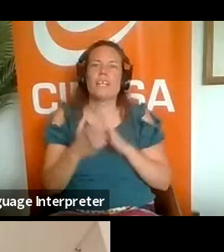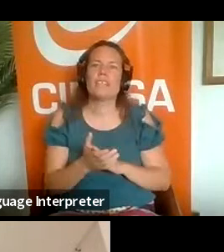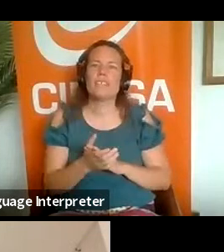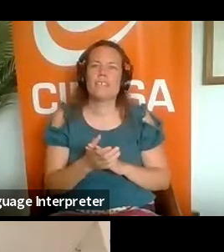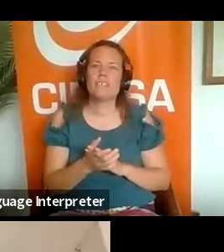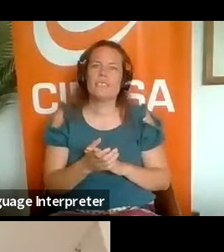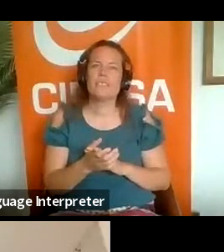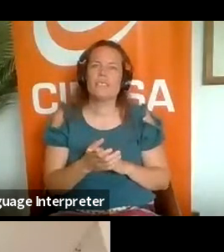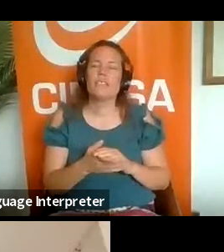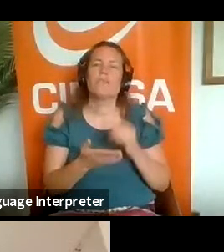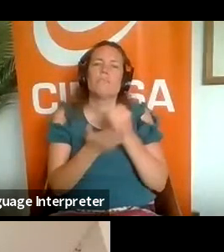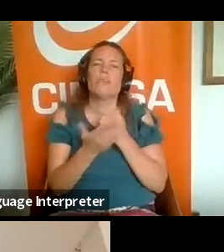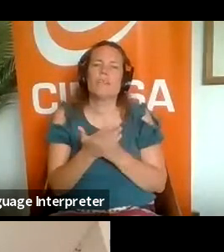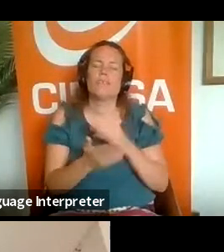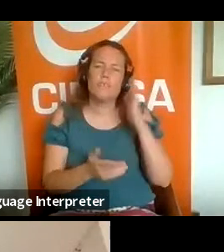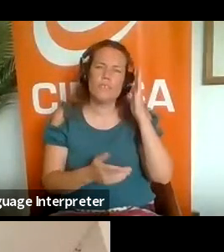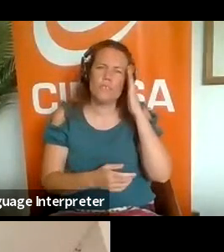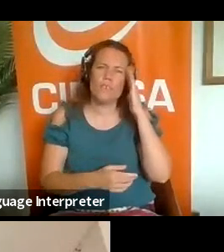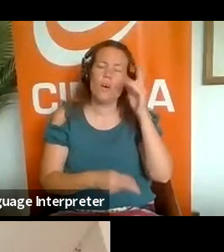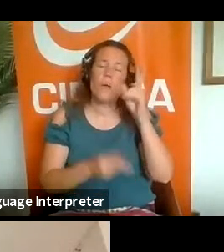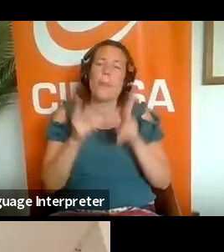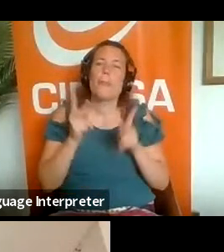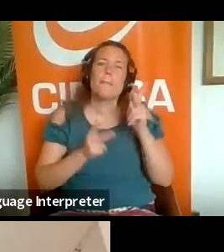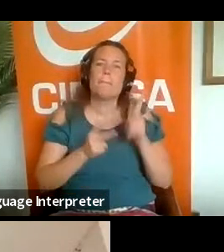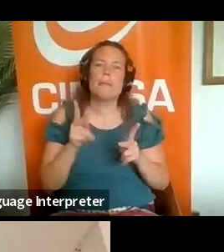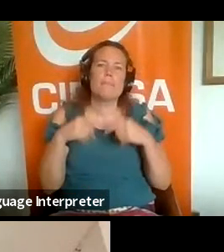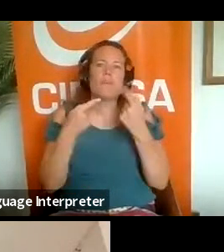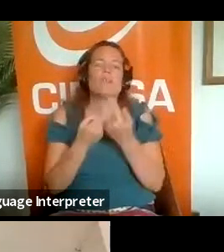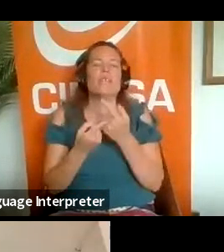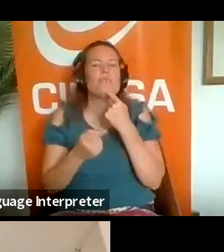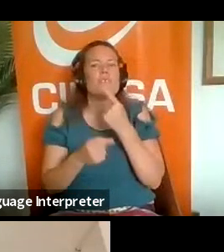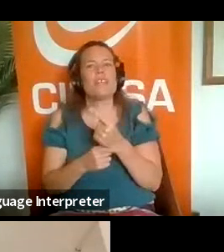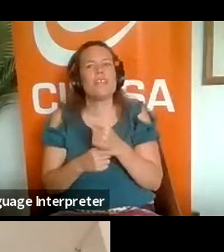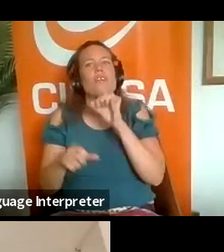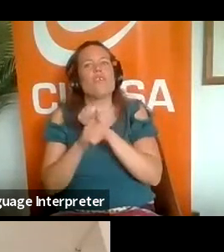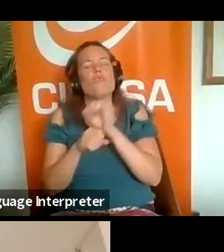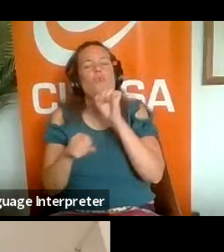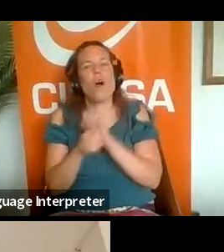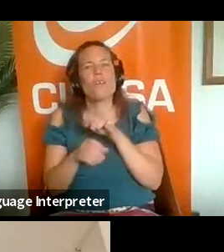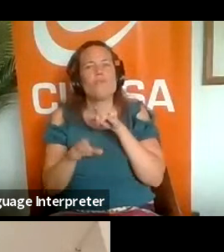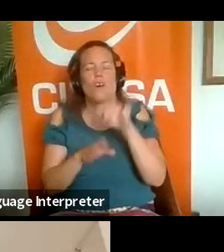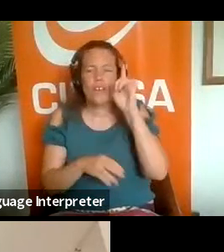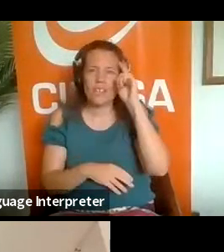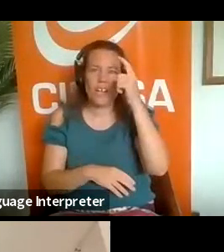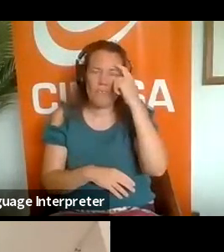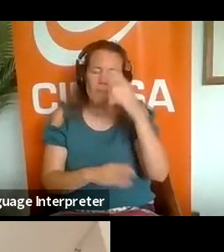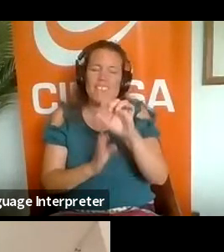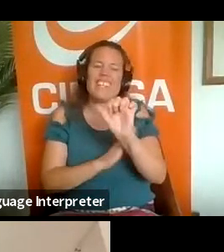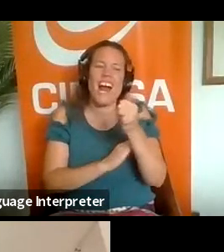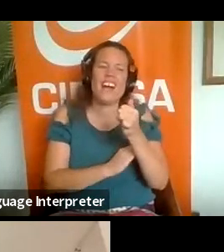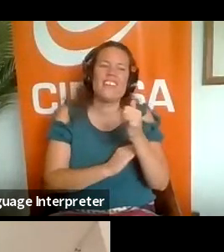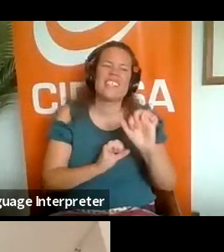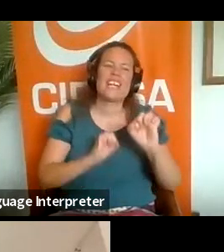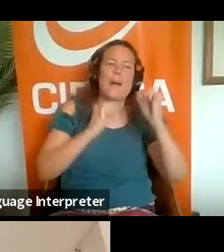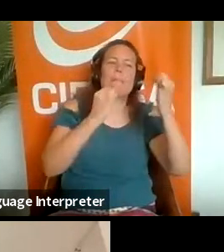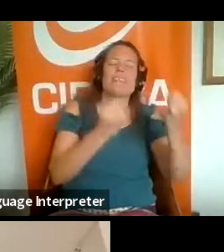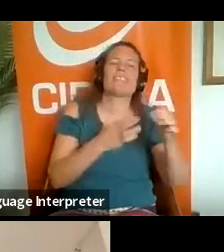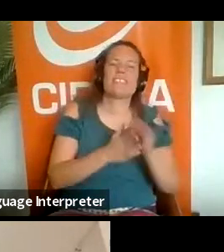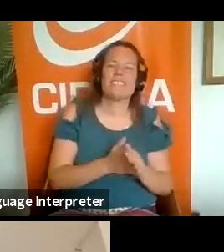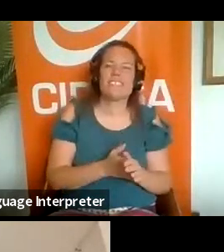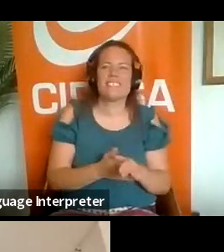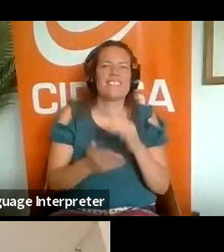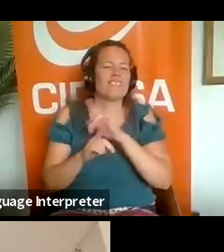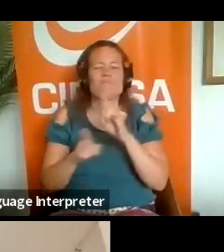people, we call them here, who work for the government in other capacities, because you don't dare call them people who are surveilling either